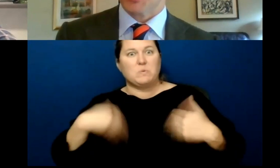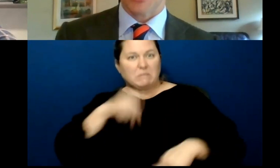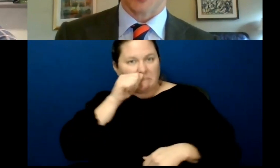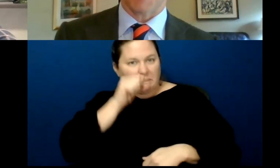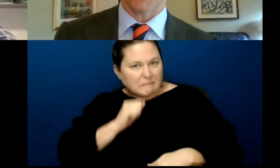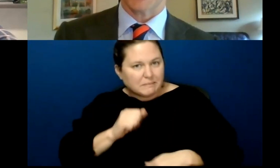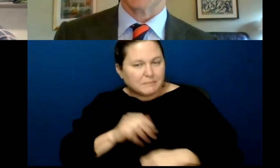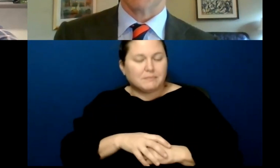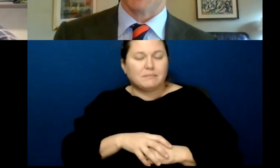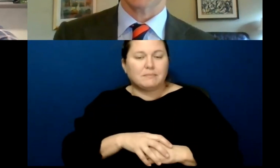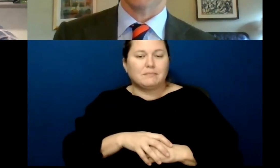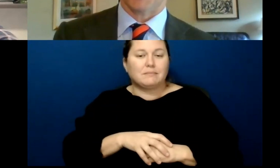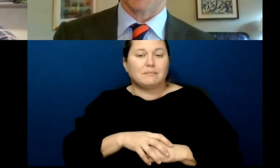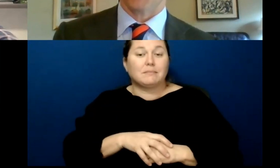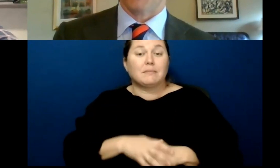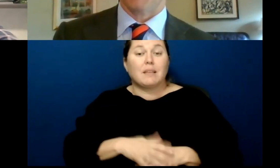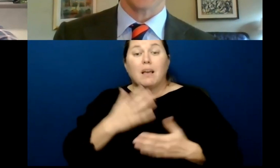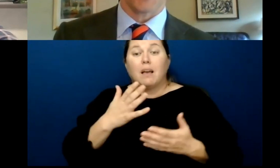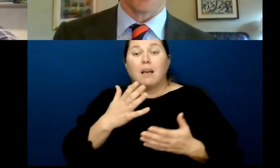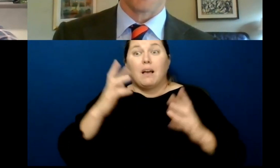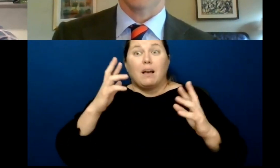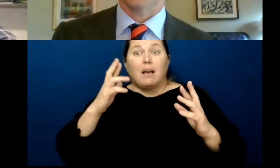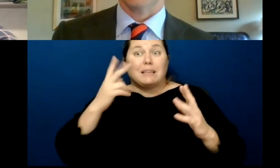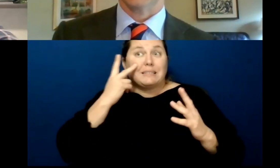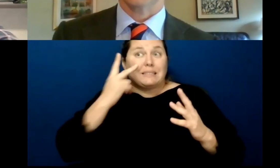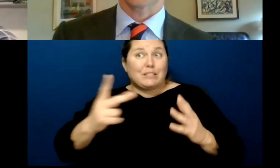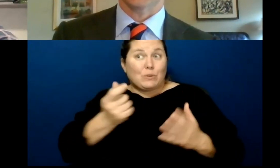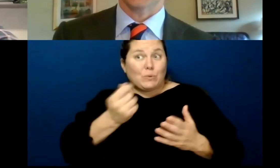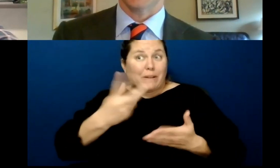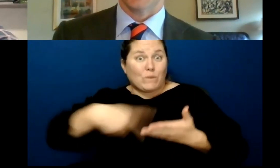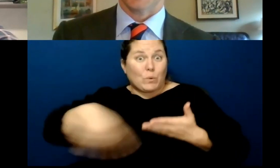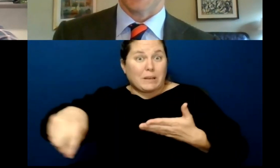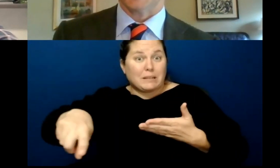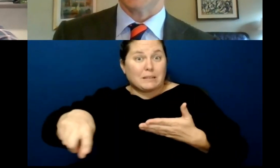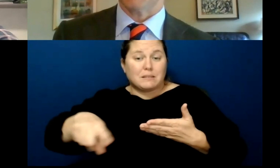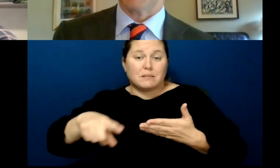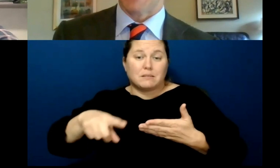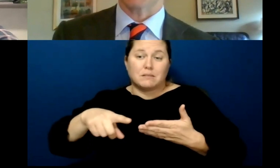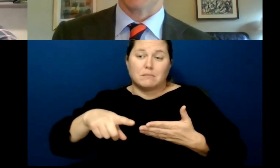I hope we'll see you in a couple weeks. Best of luck wherever you are in